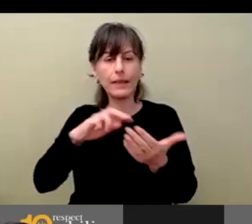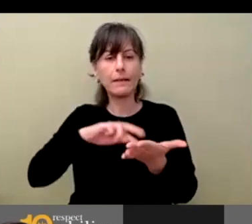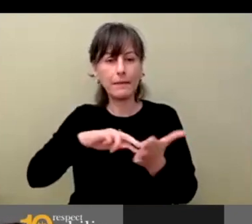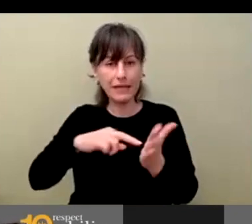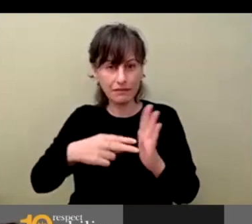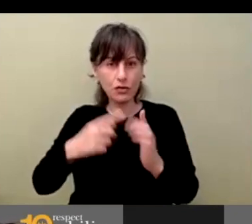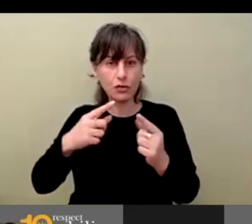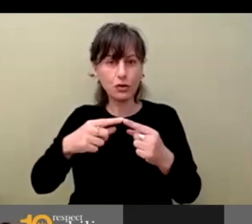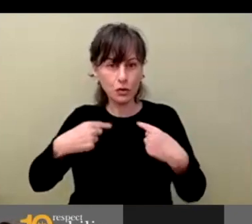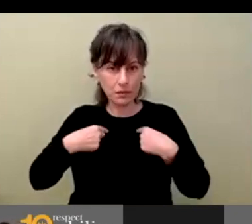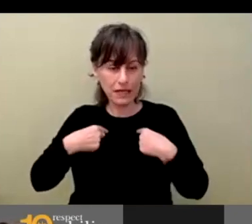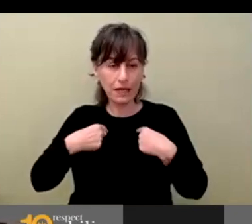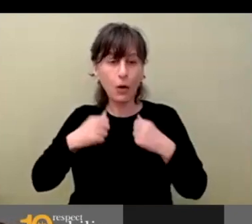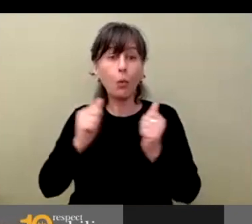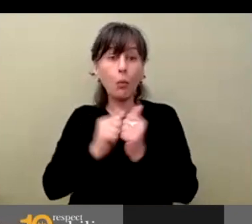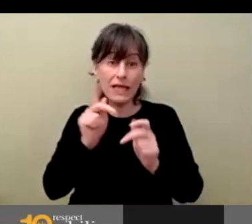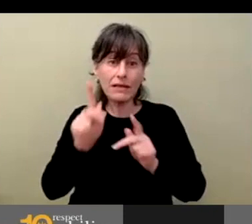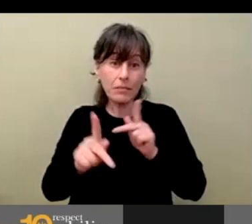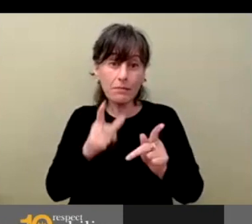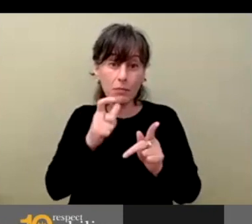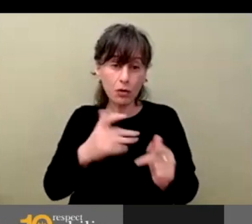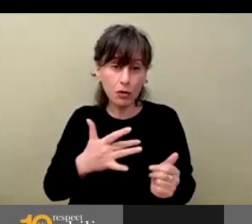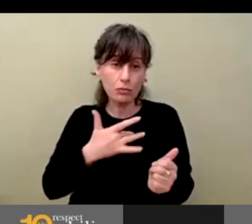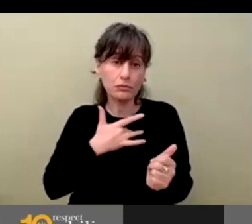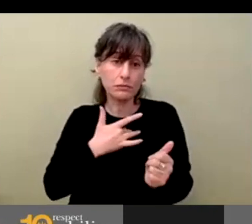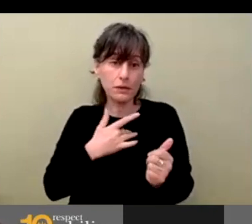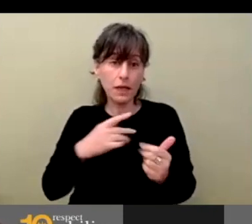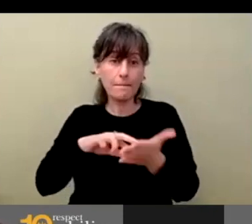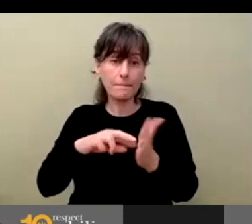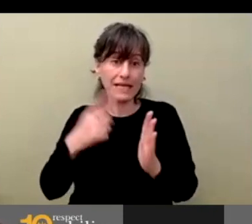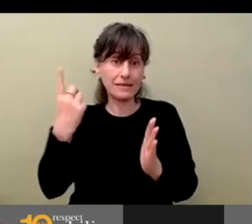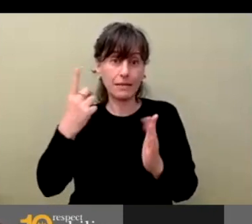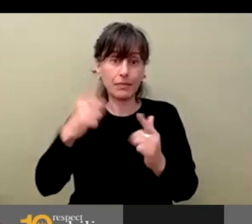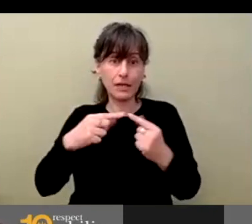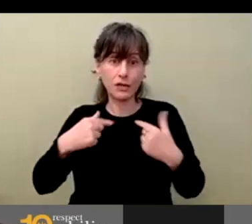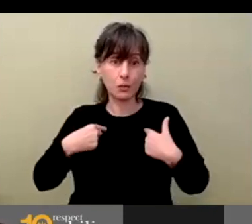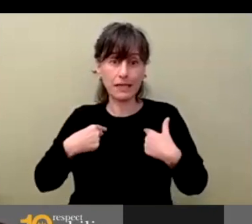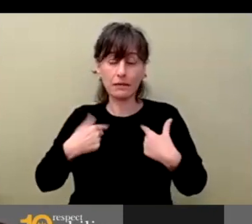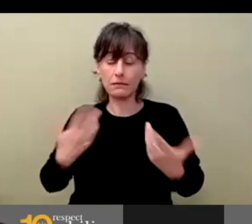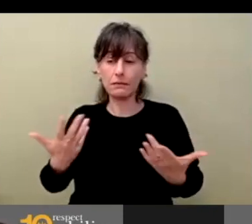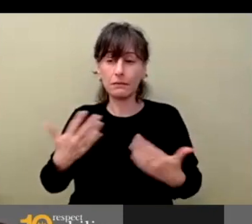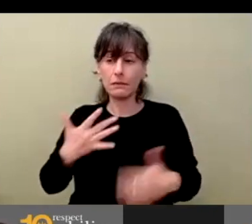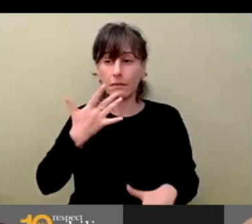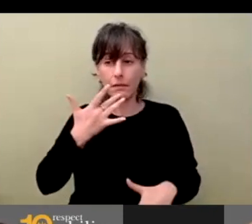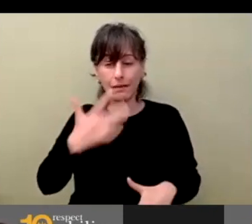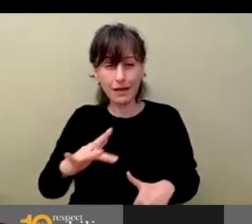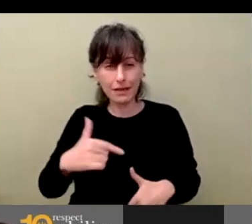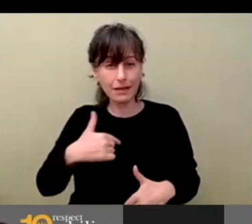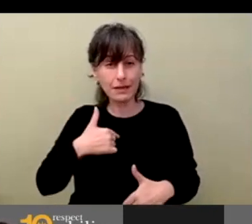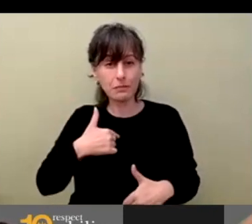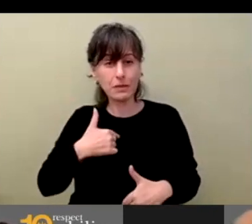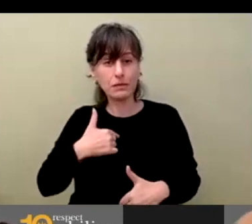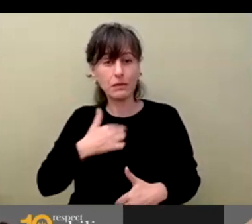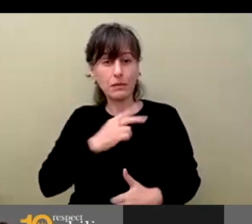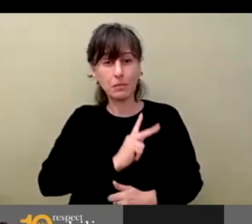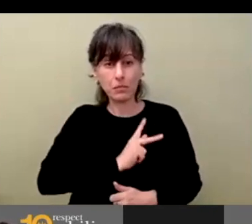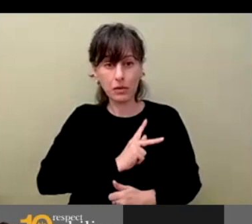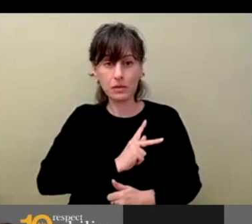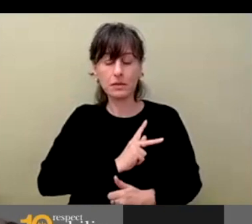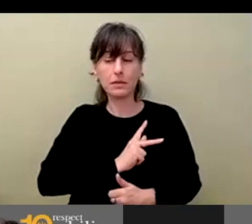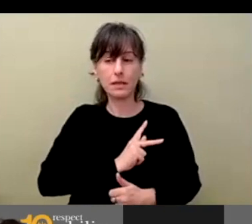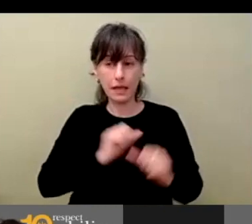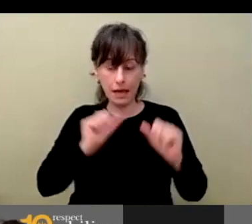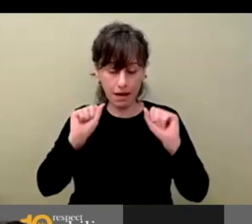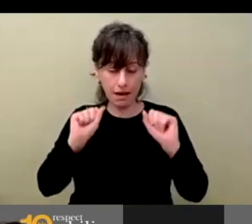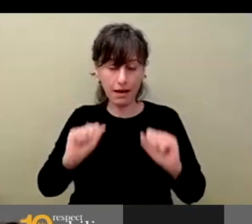actually mean something to me. So I'm very lucky that personally I can